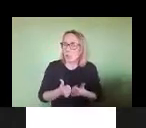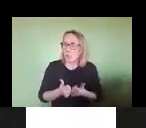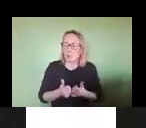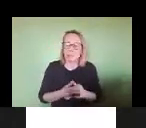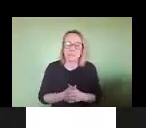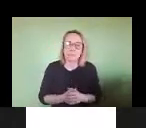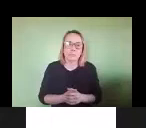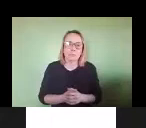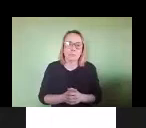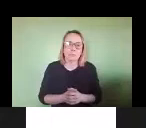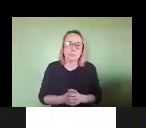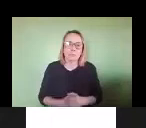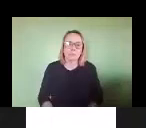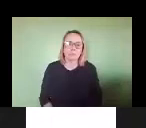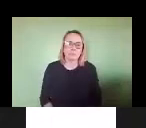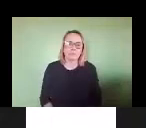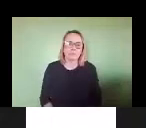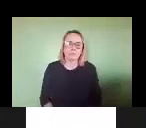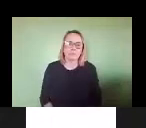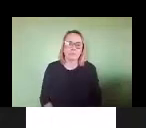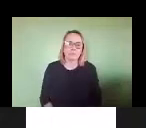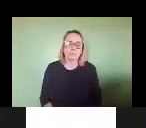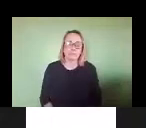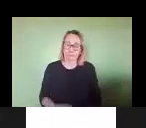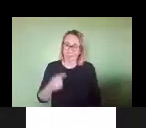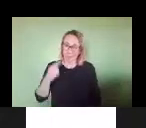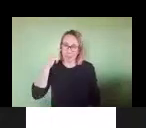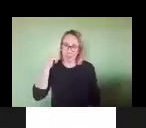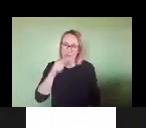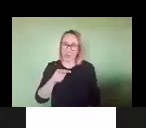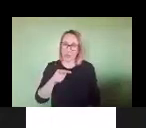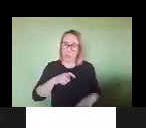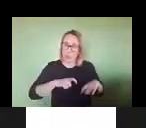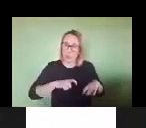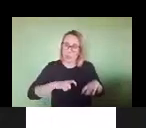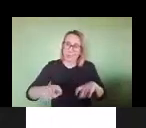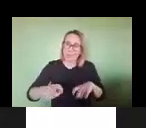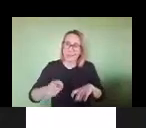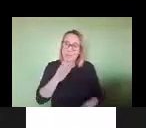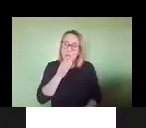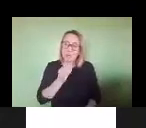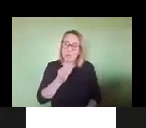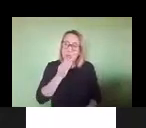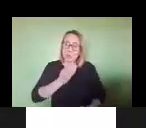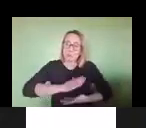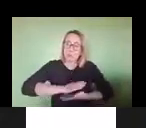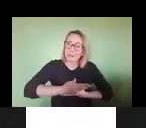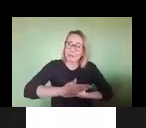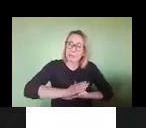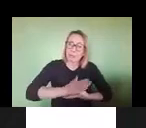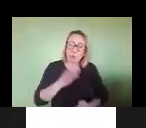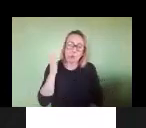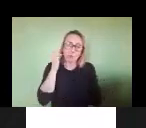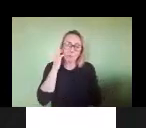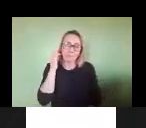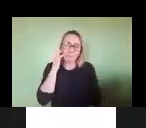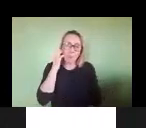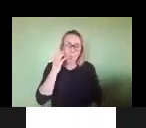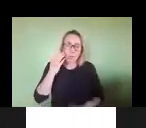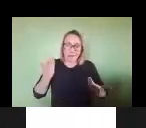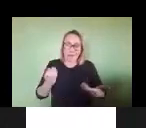well. And would you continue to use your digital devices even although we're now moving back